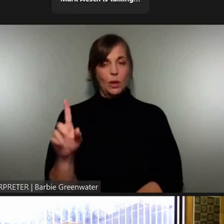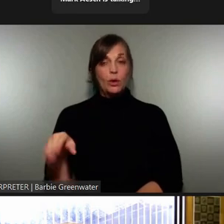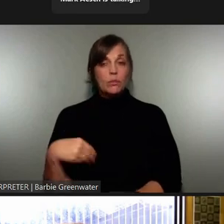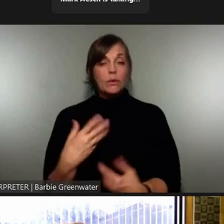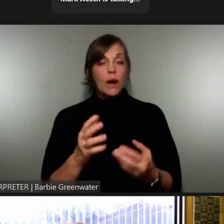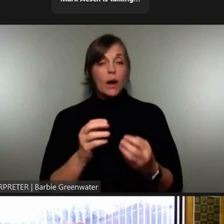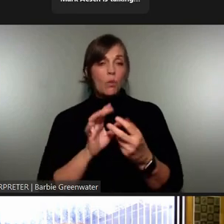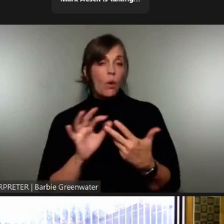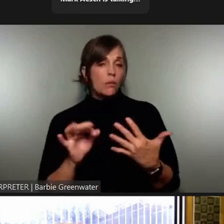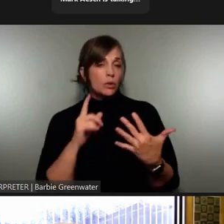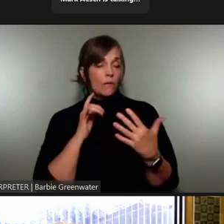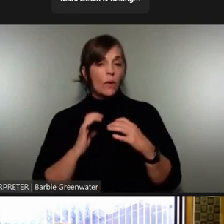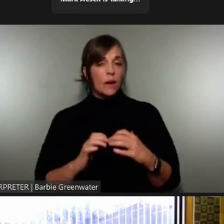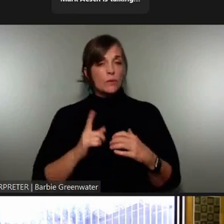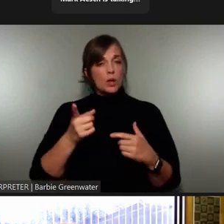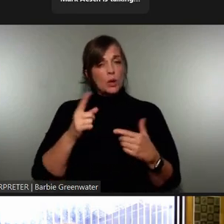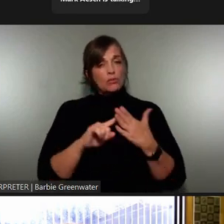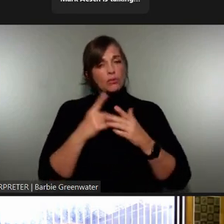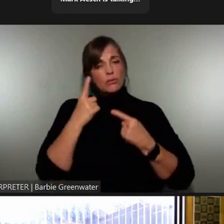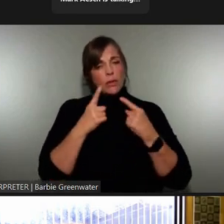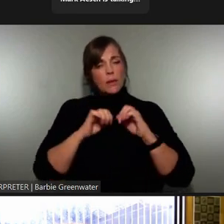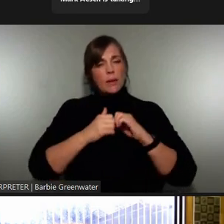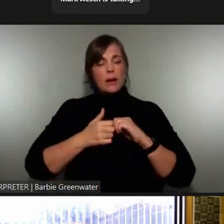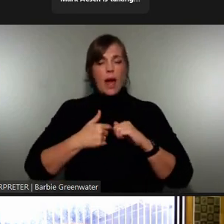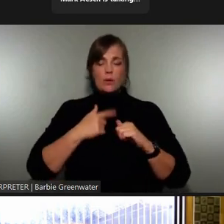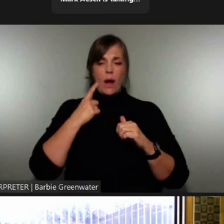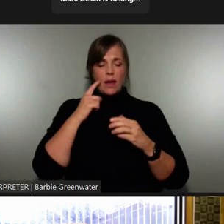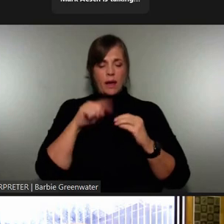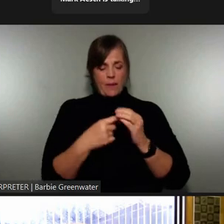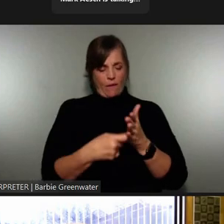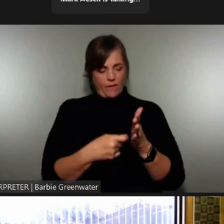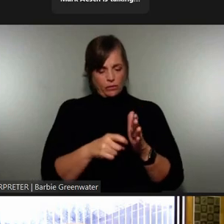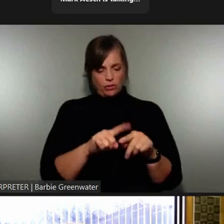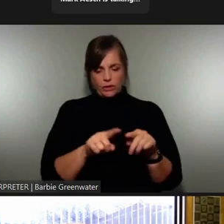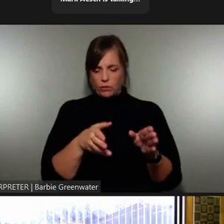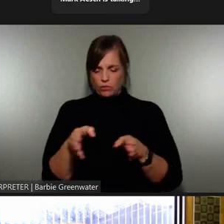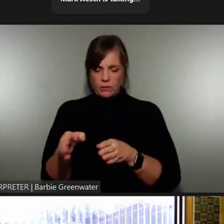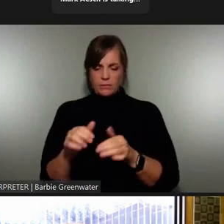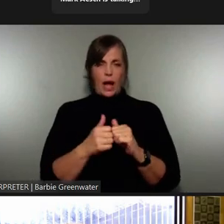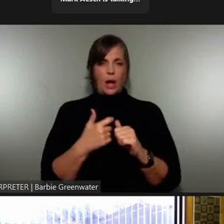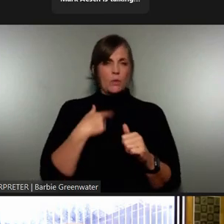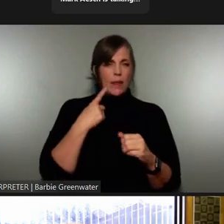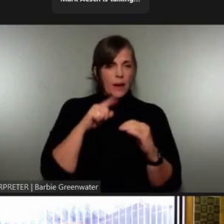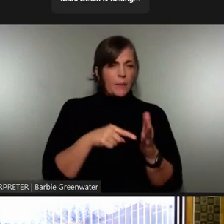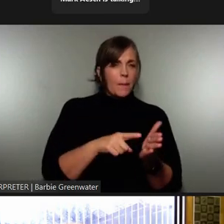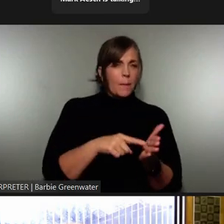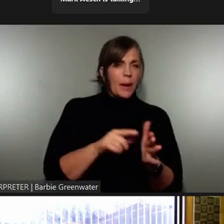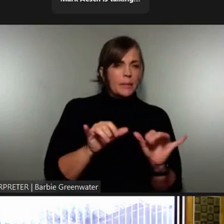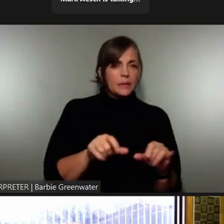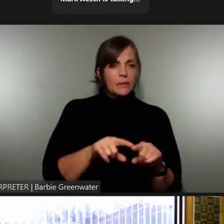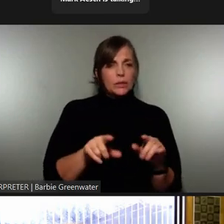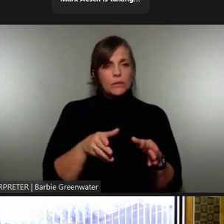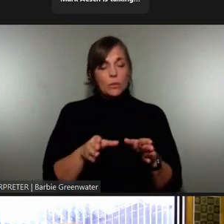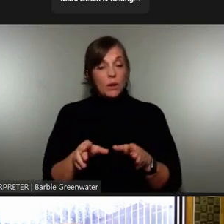you're, beginning to think about, how do you think about fares in a different way? How do you think about payment systems in a different way?